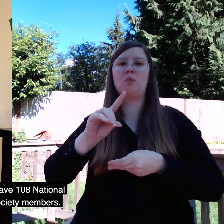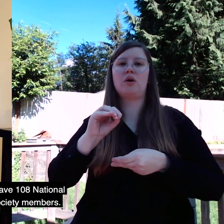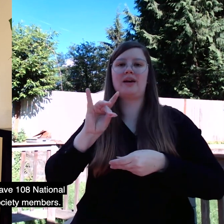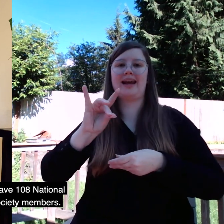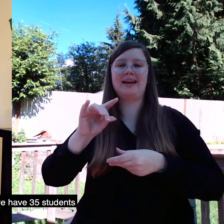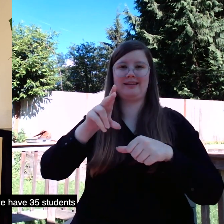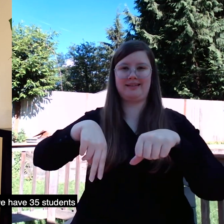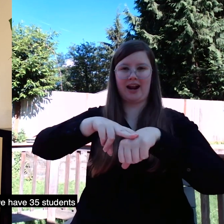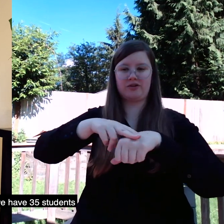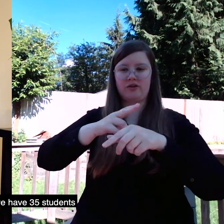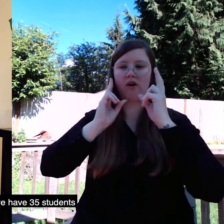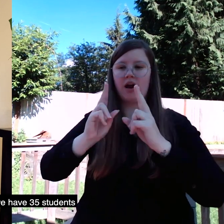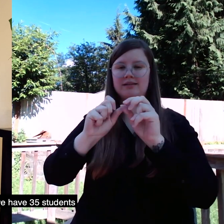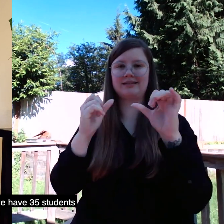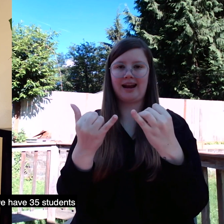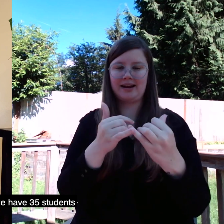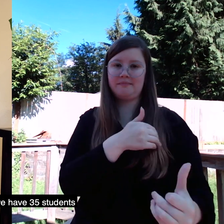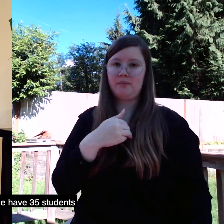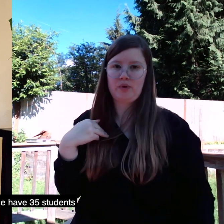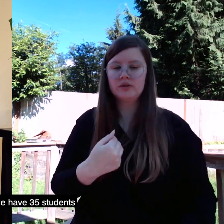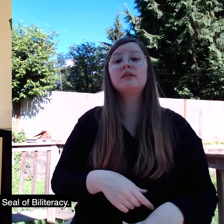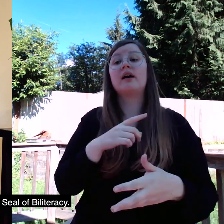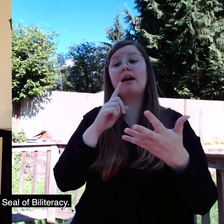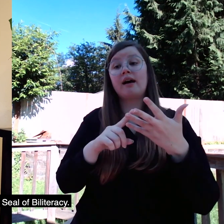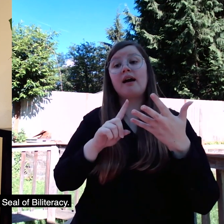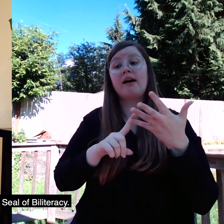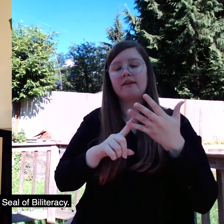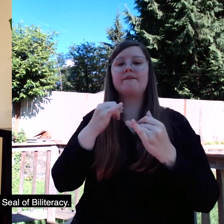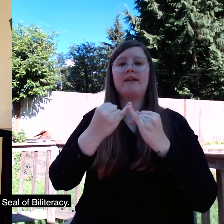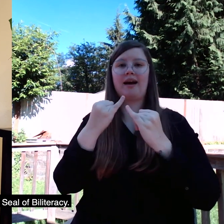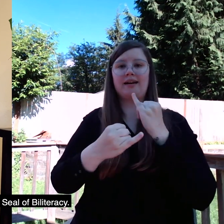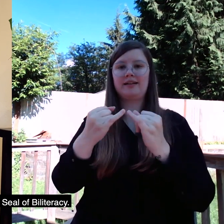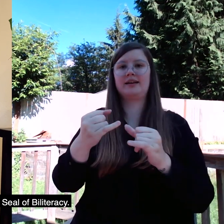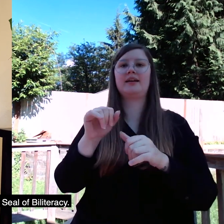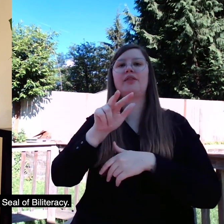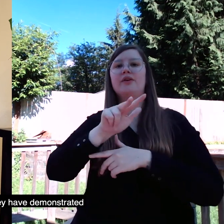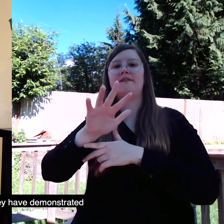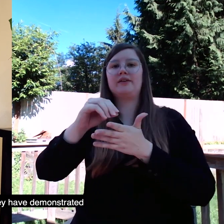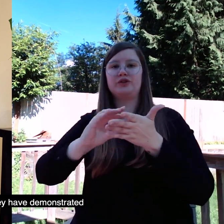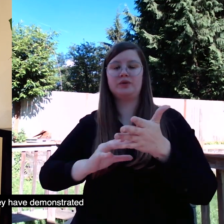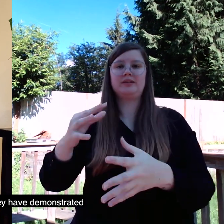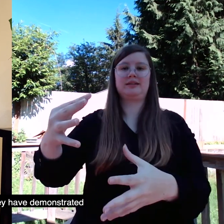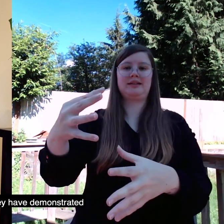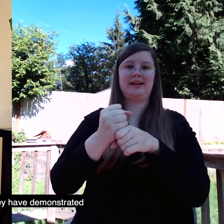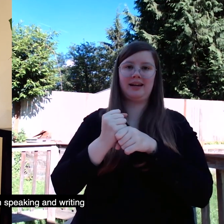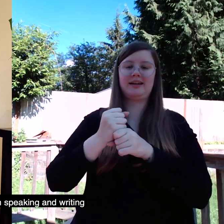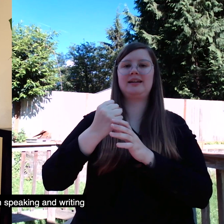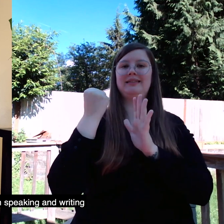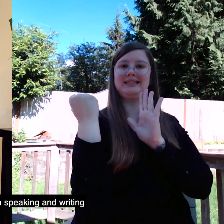Honor Society members. And finally, we have 35 students earning the Seal of Biliteracy. This